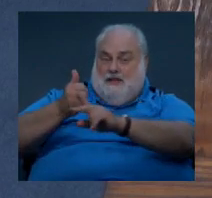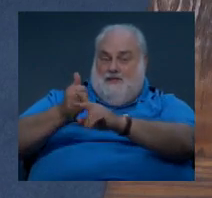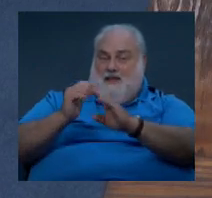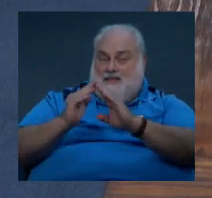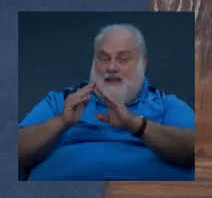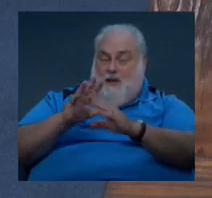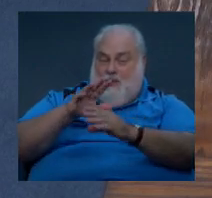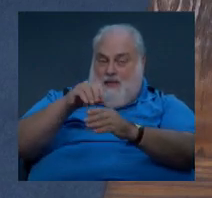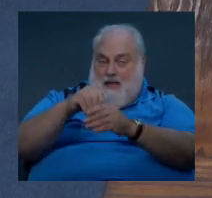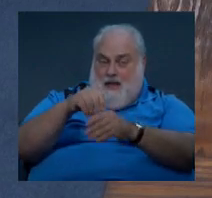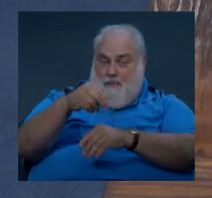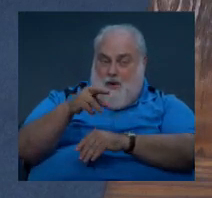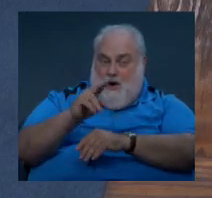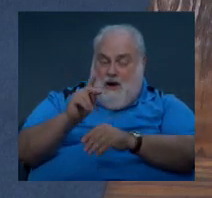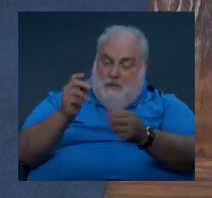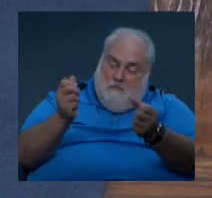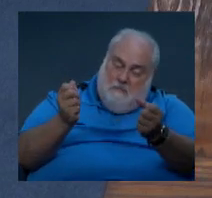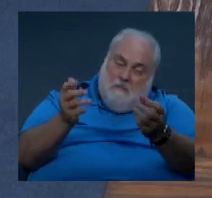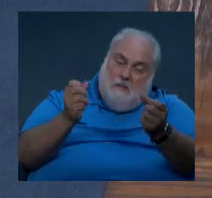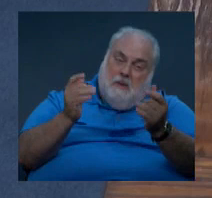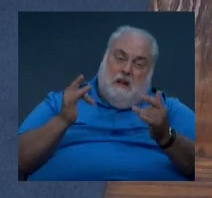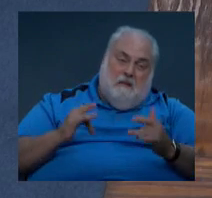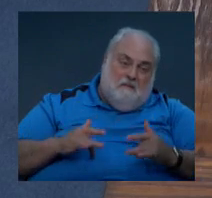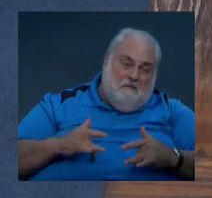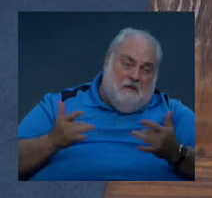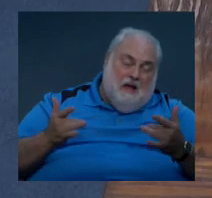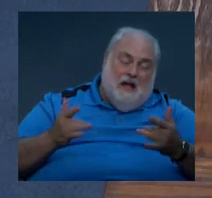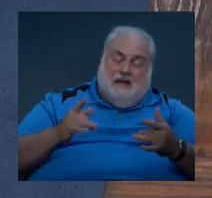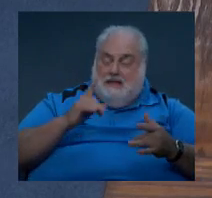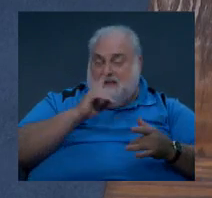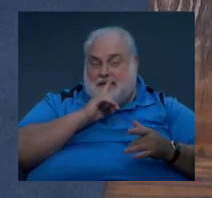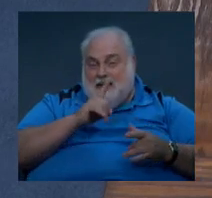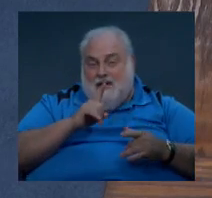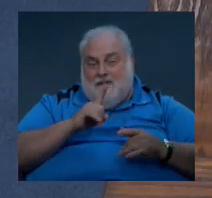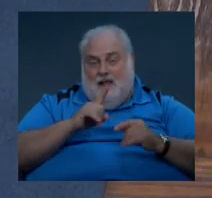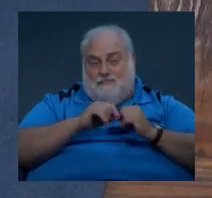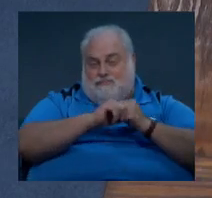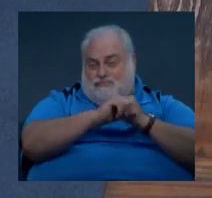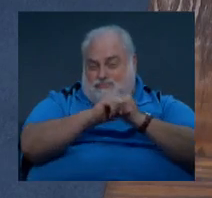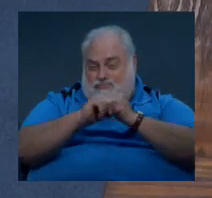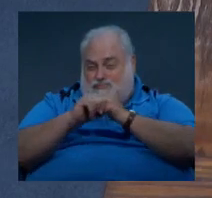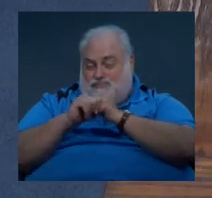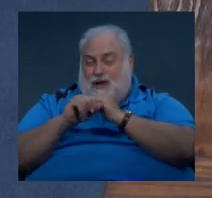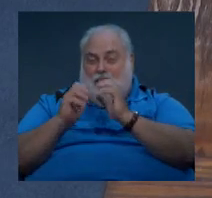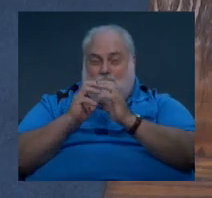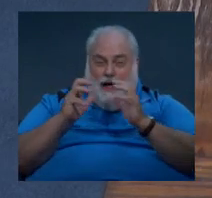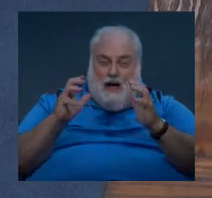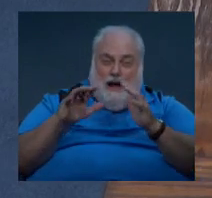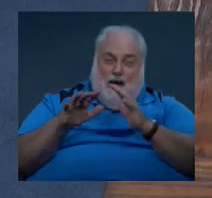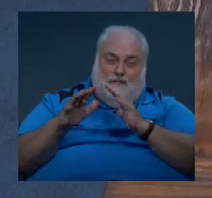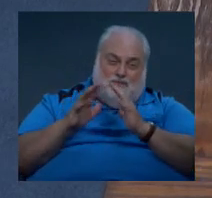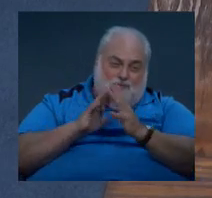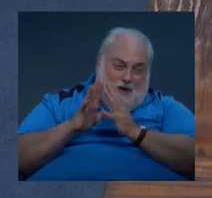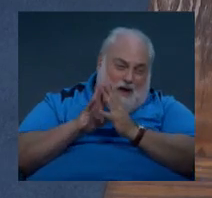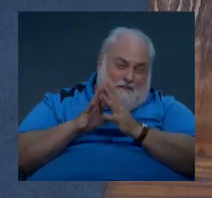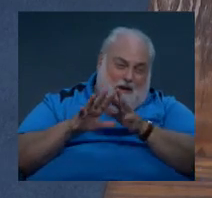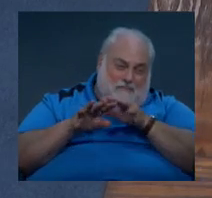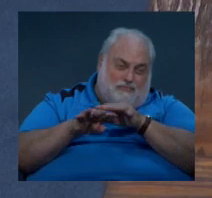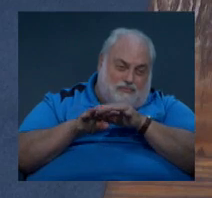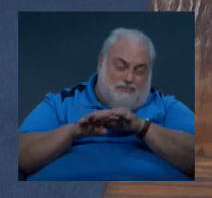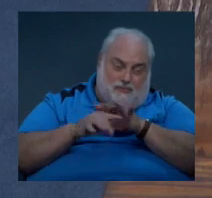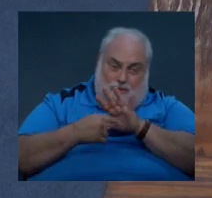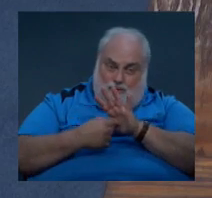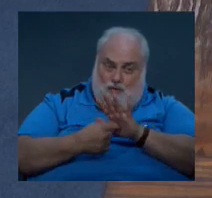many amenities, and they have definitely busted out the seams and have a lot of traffic to prove